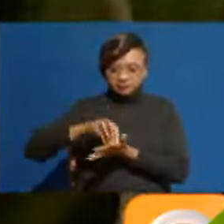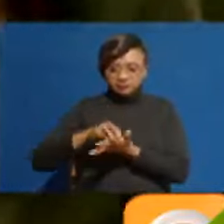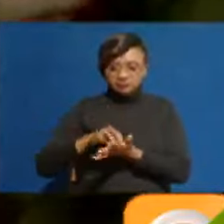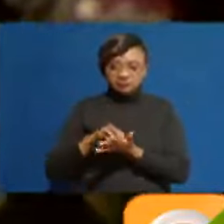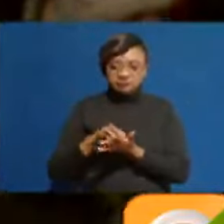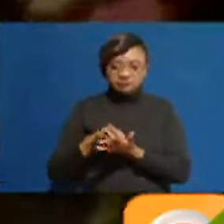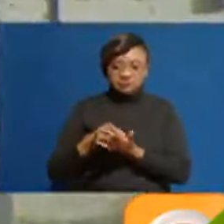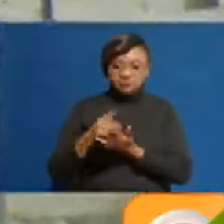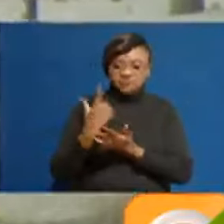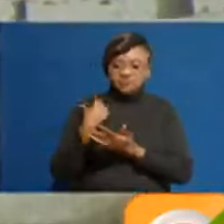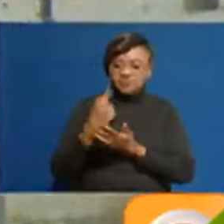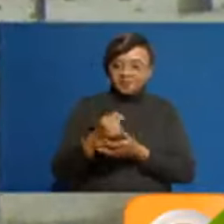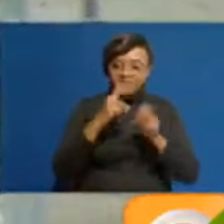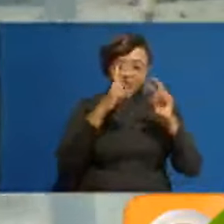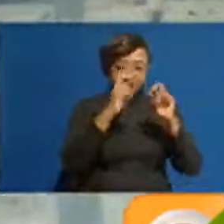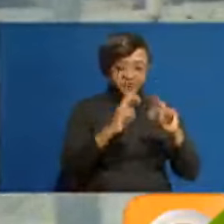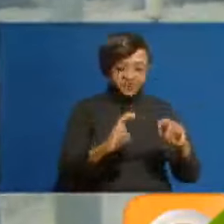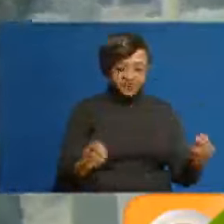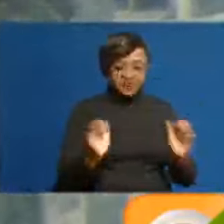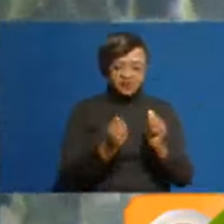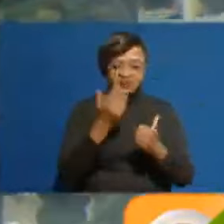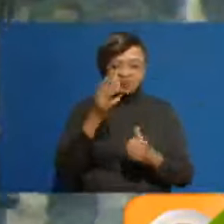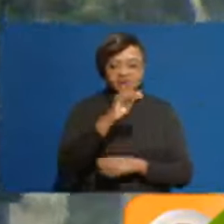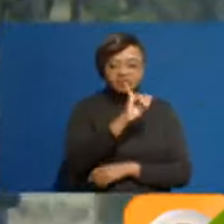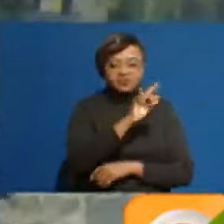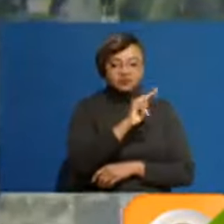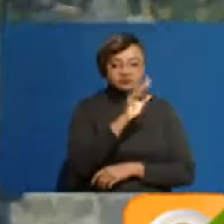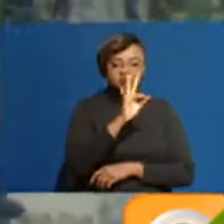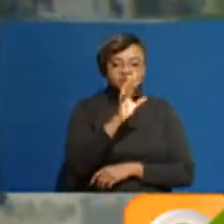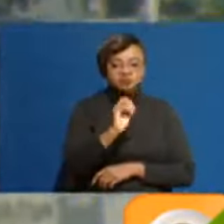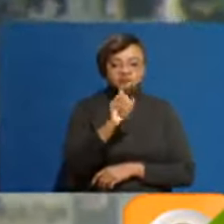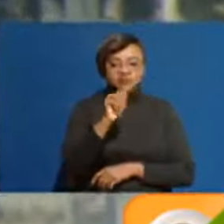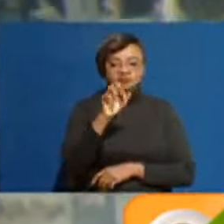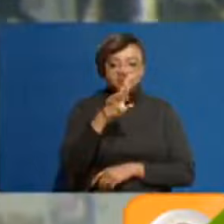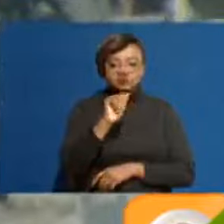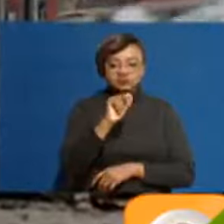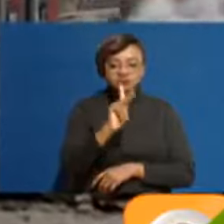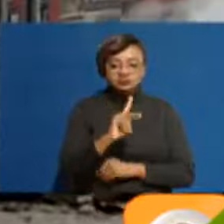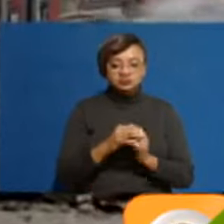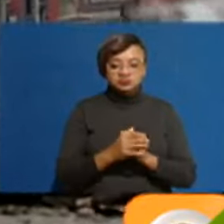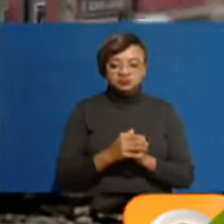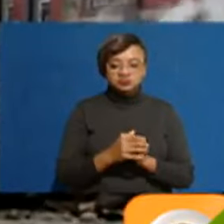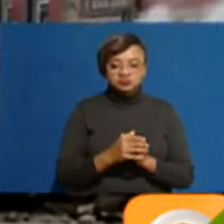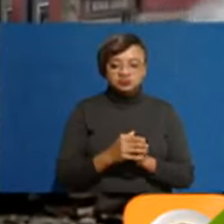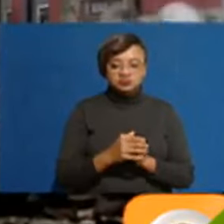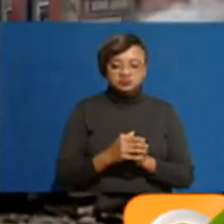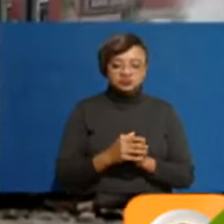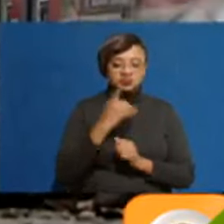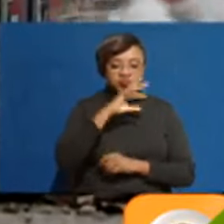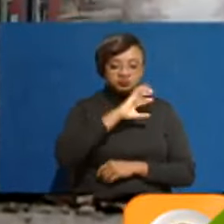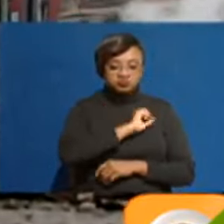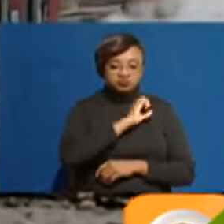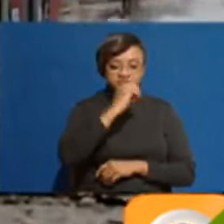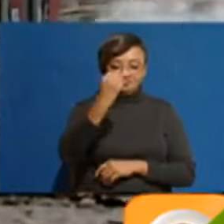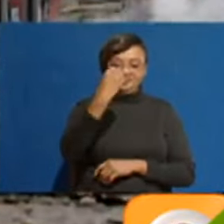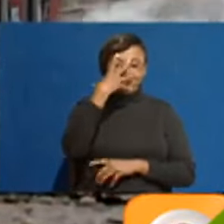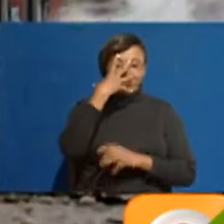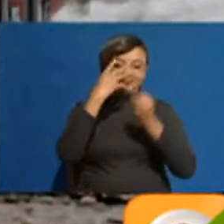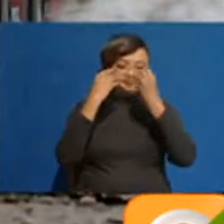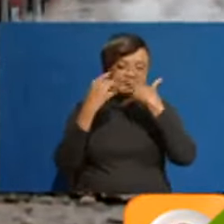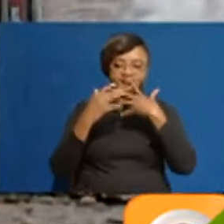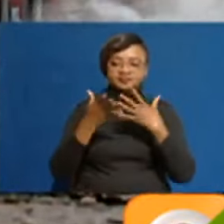to a research by Infotrak, reasons for the anger among the Gen Z group who have been braving tear gas and arrests